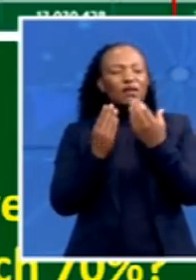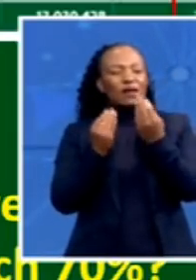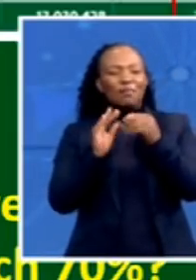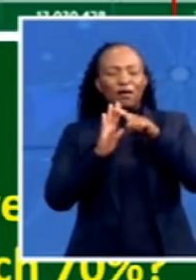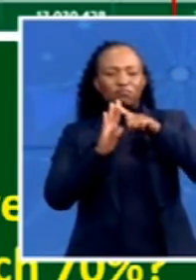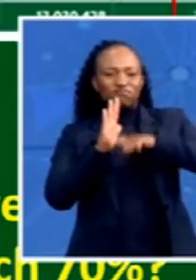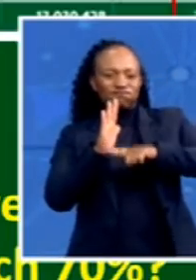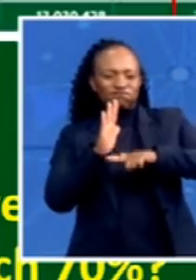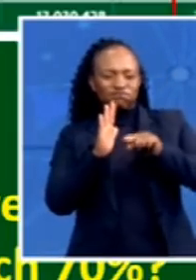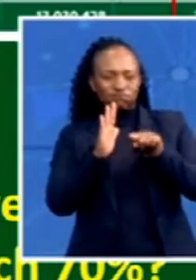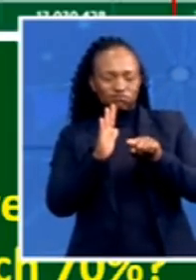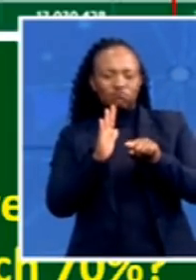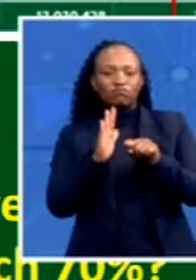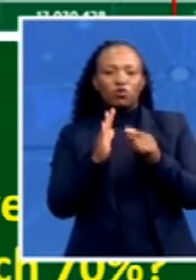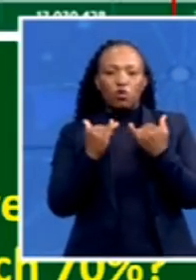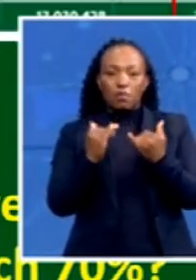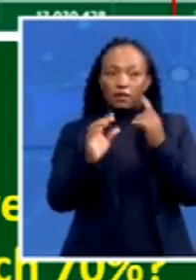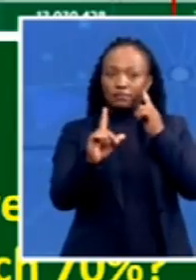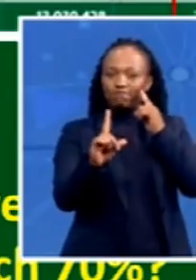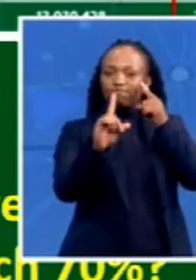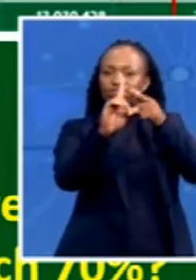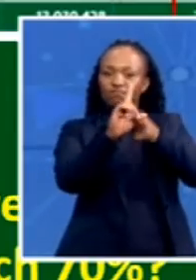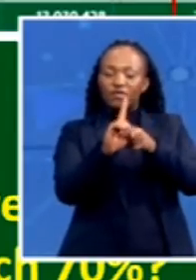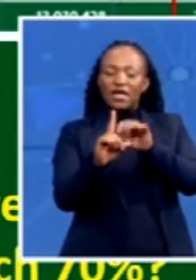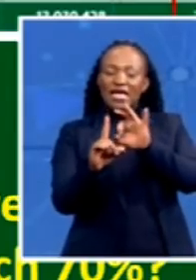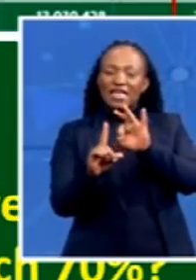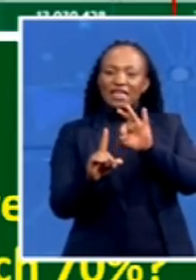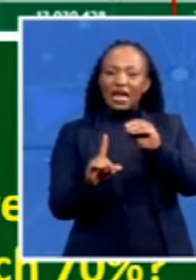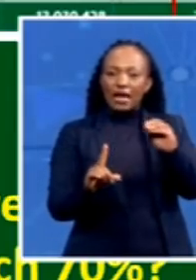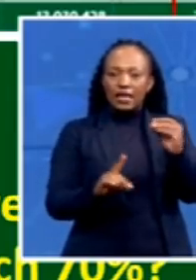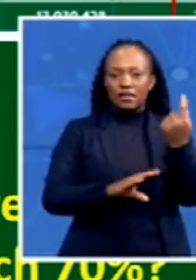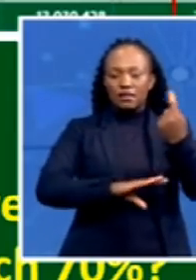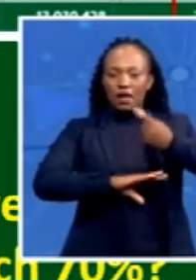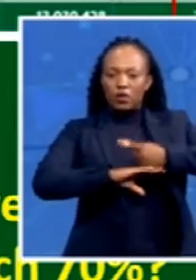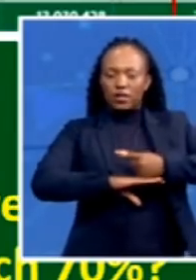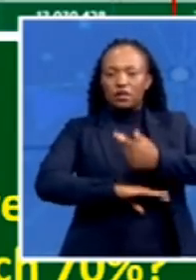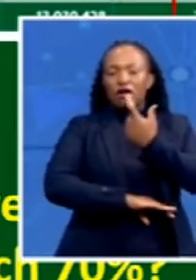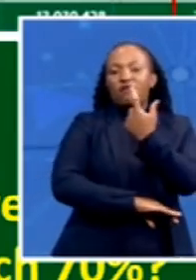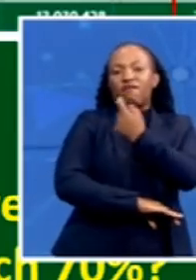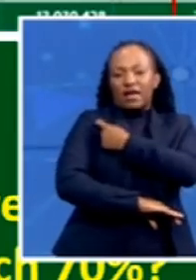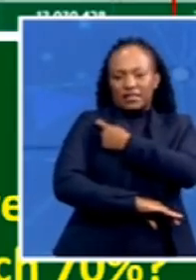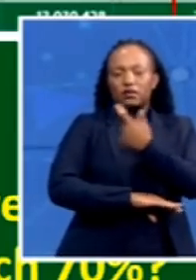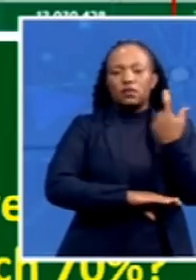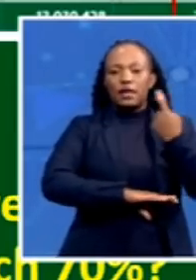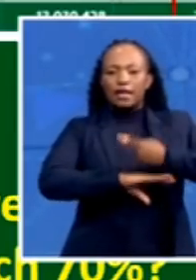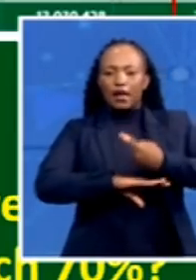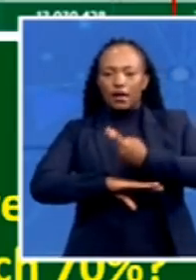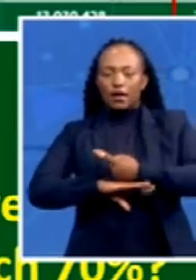about 300,000 vaccinations per day. We are really way behind on